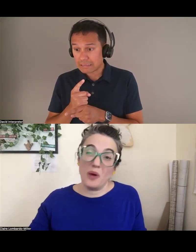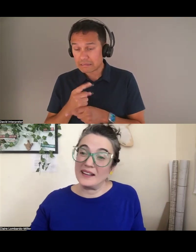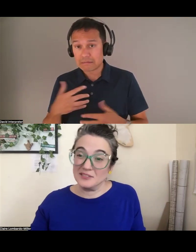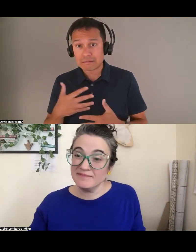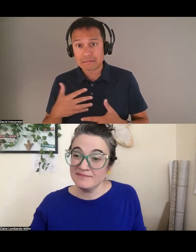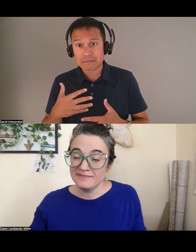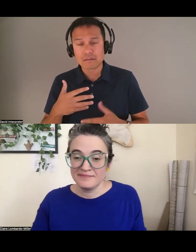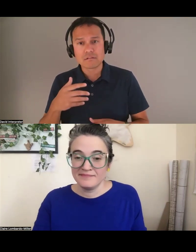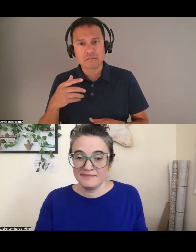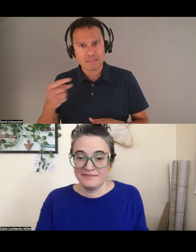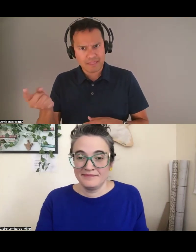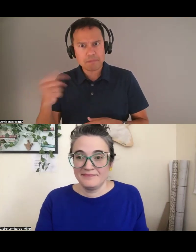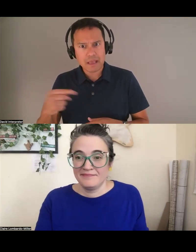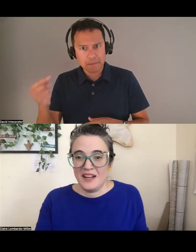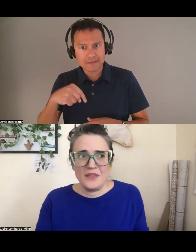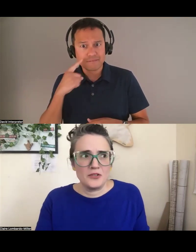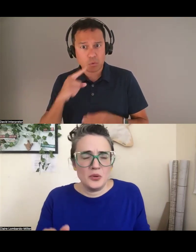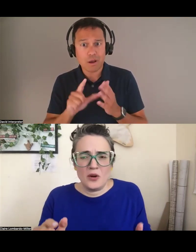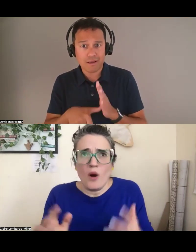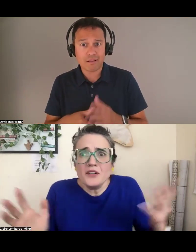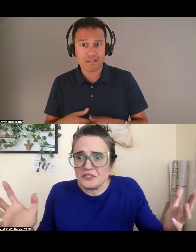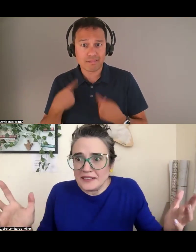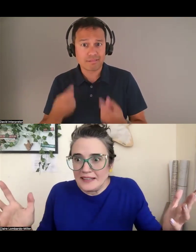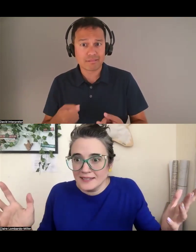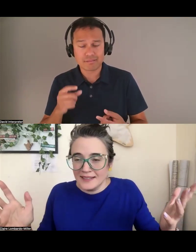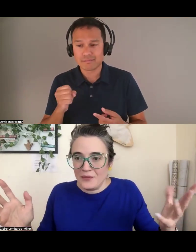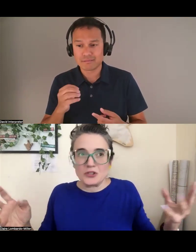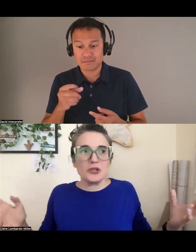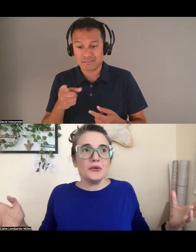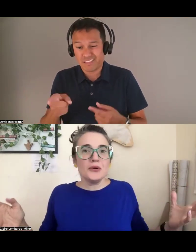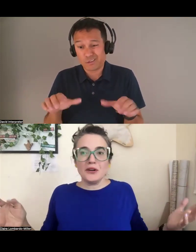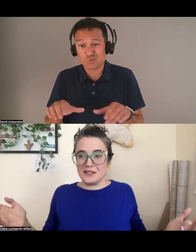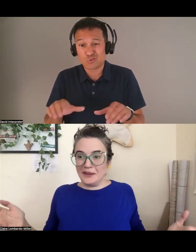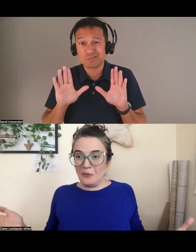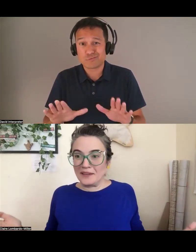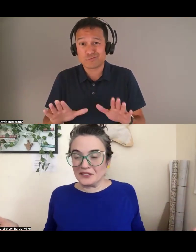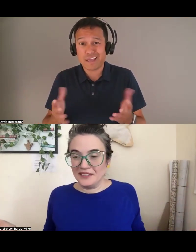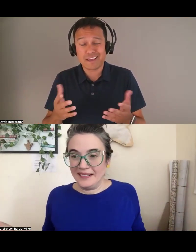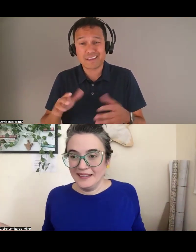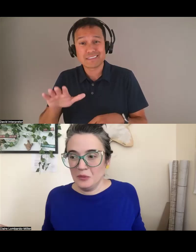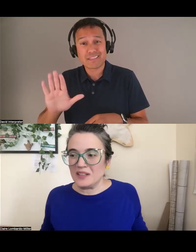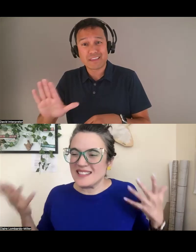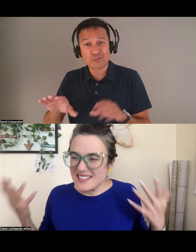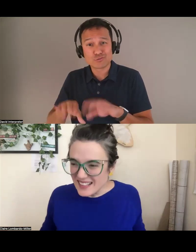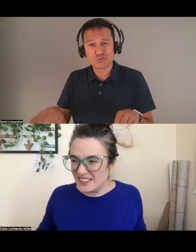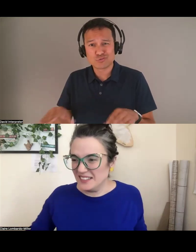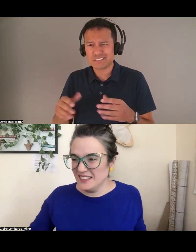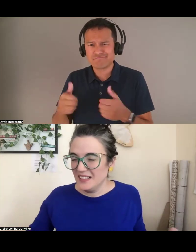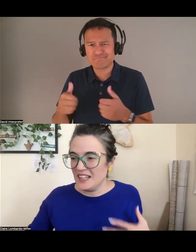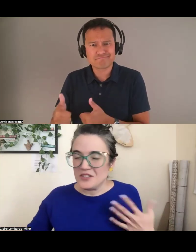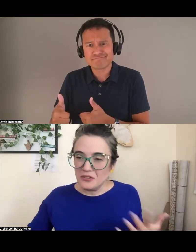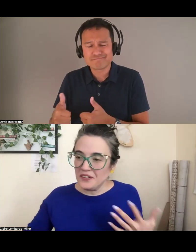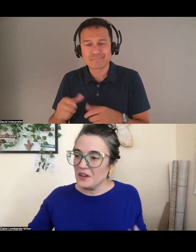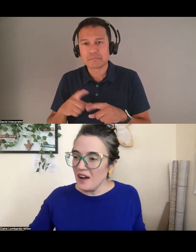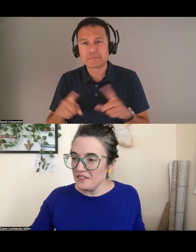for a while. And they're doing wonderfully. And their children are doing wonderfully. But still,